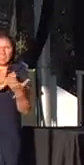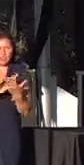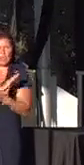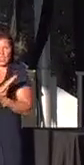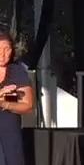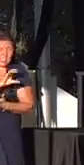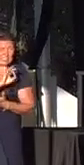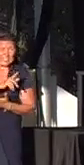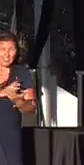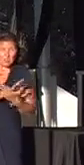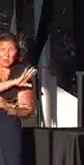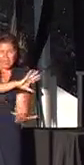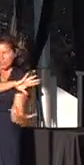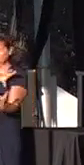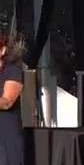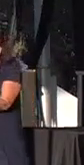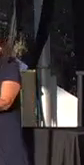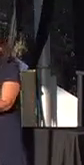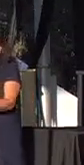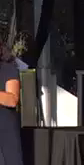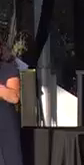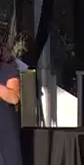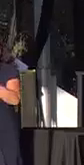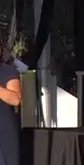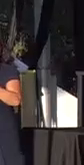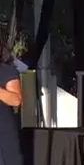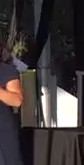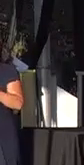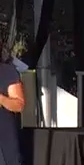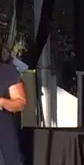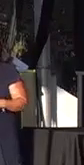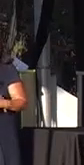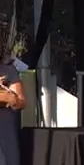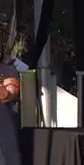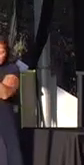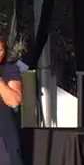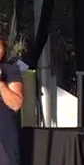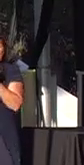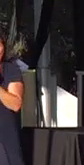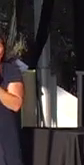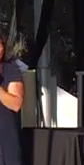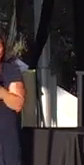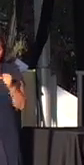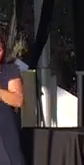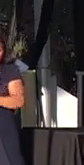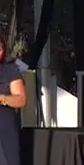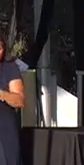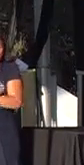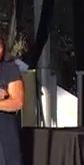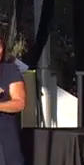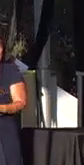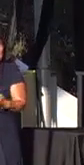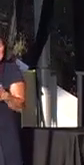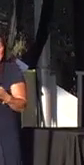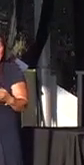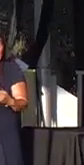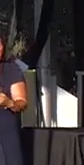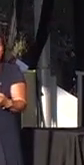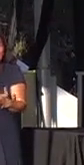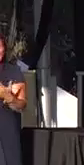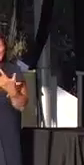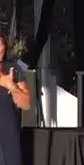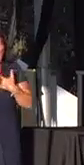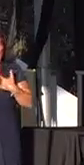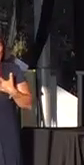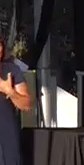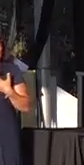Civil rights gonna stand with black churches. Churches are gonna stand together. We gonna fight with labor until we get the progressive